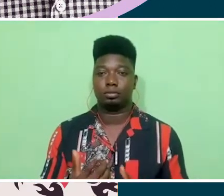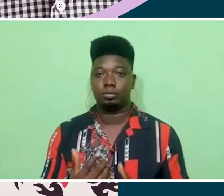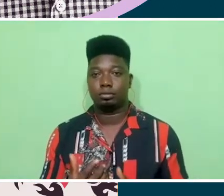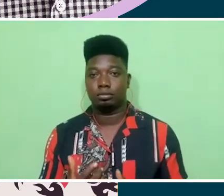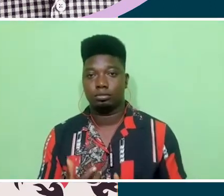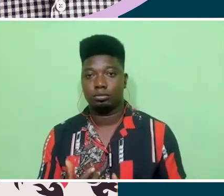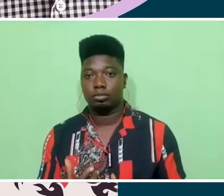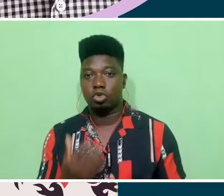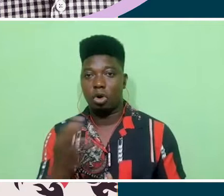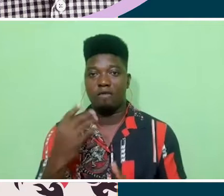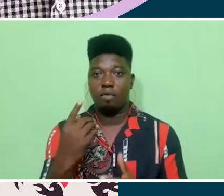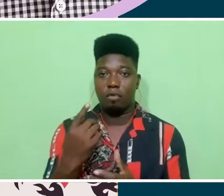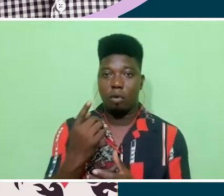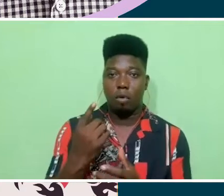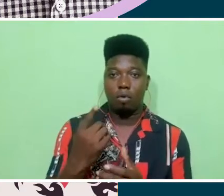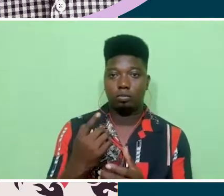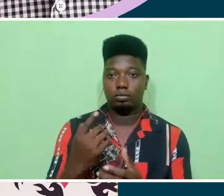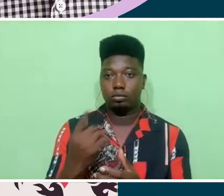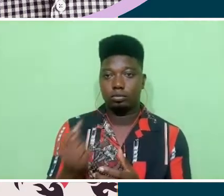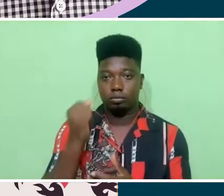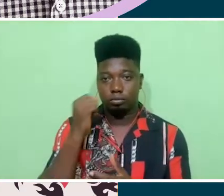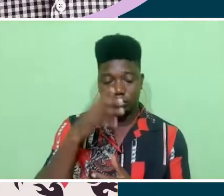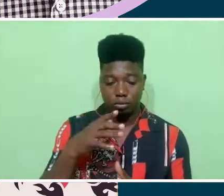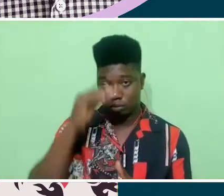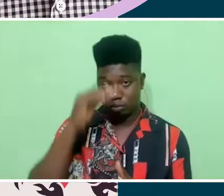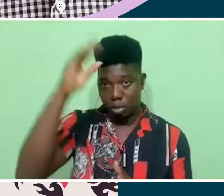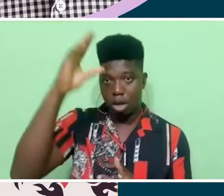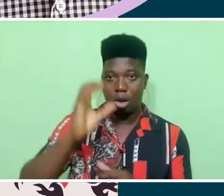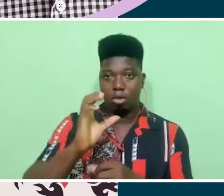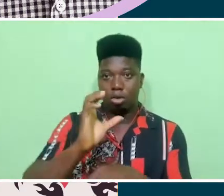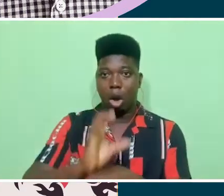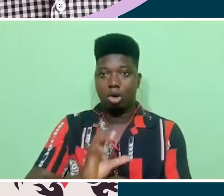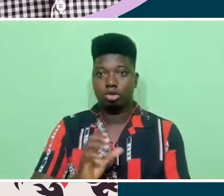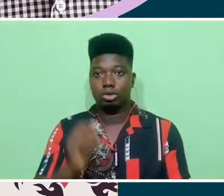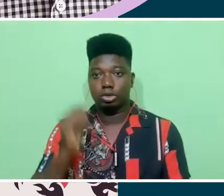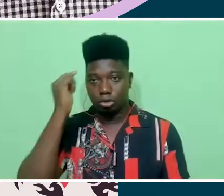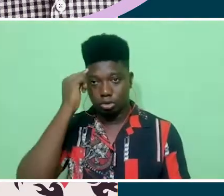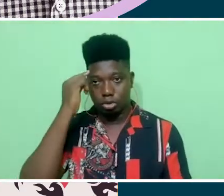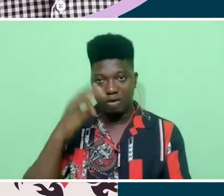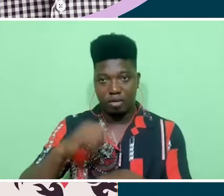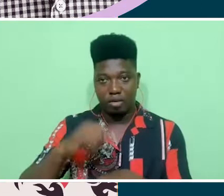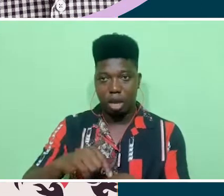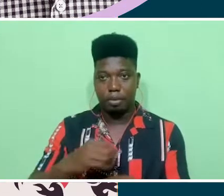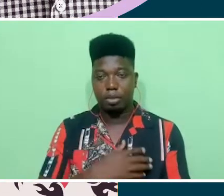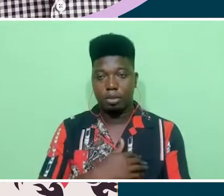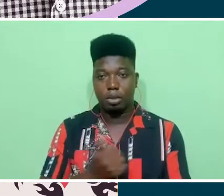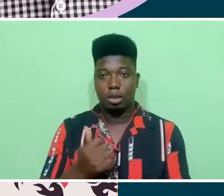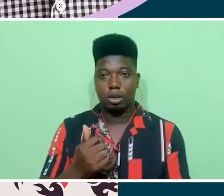dominant male culture thought of the time in terms of gender representation and masculinity itself. But as we've